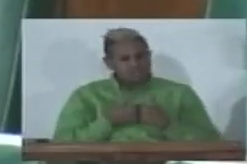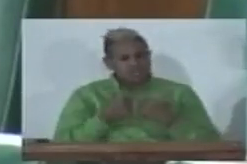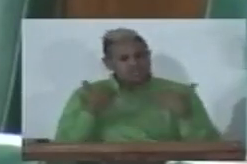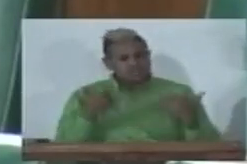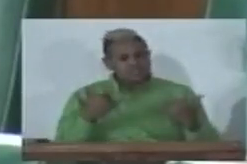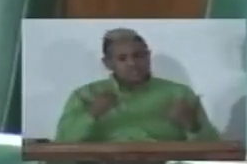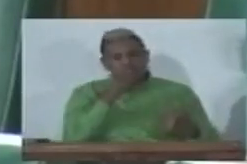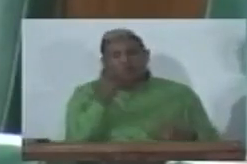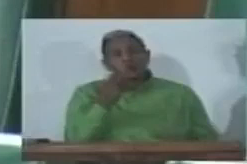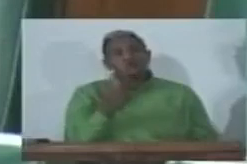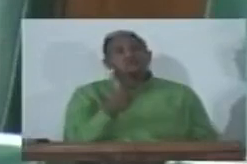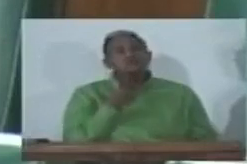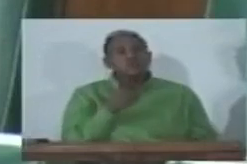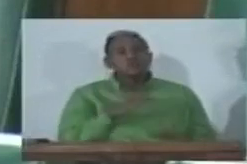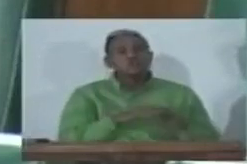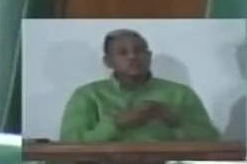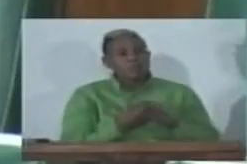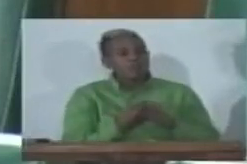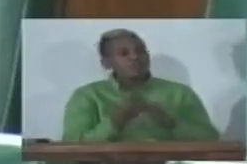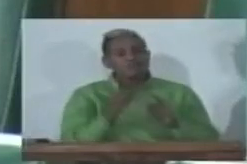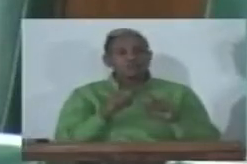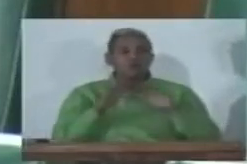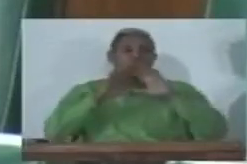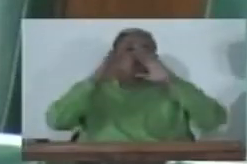confined to Jamaica, but globally.